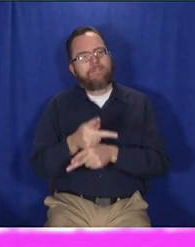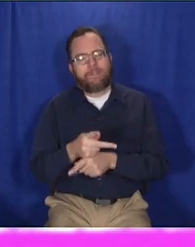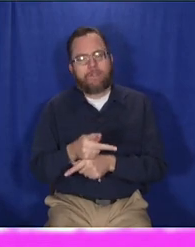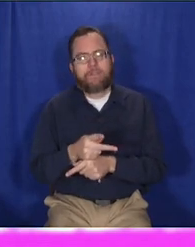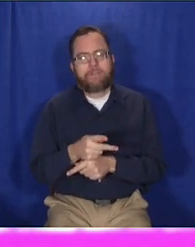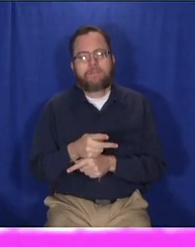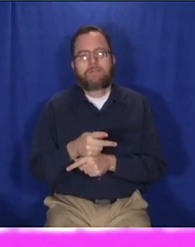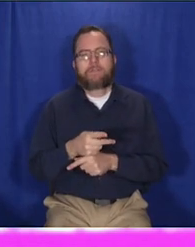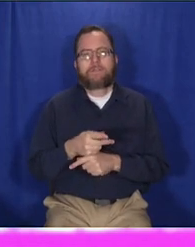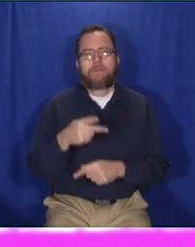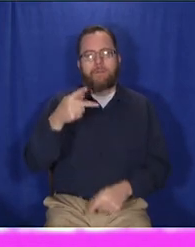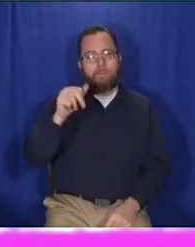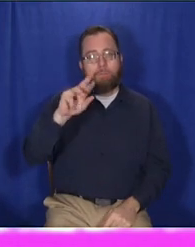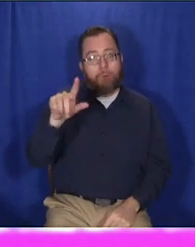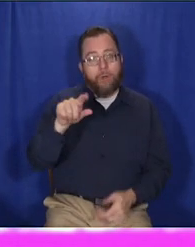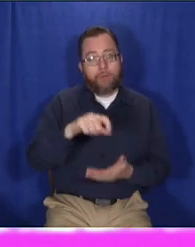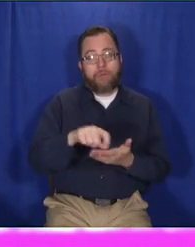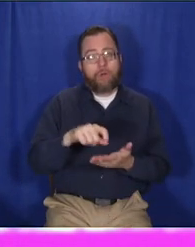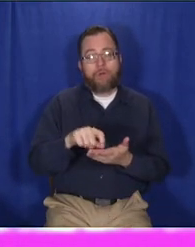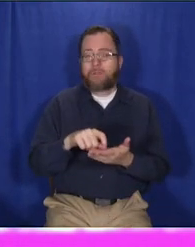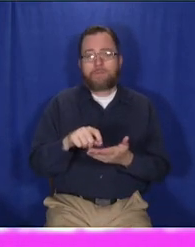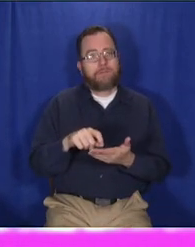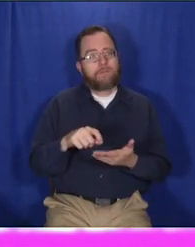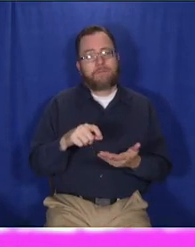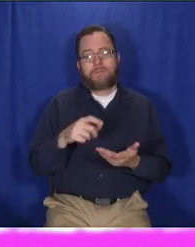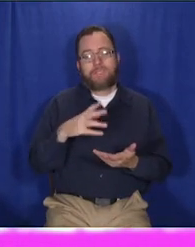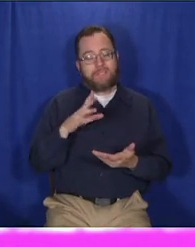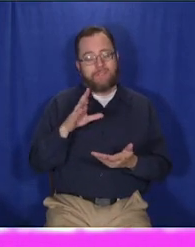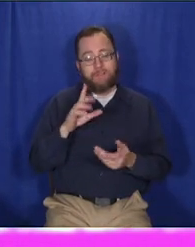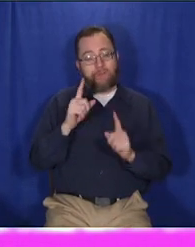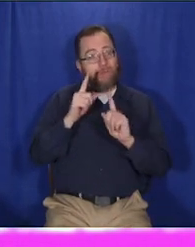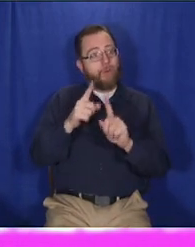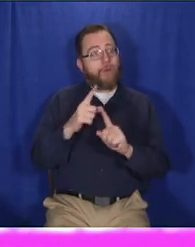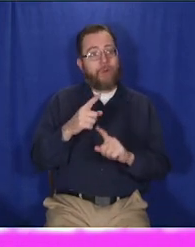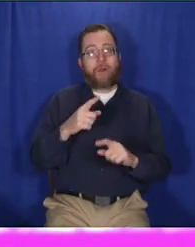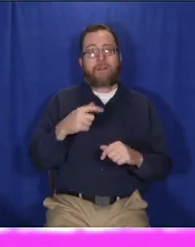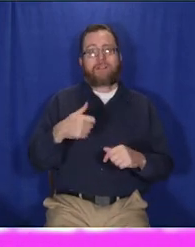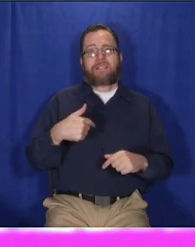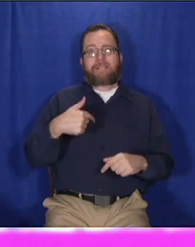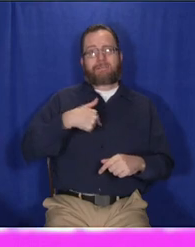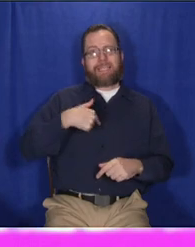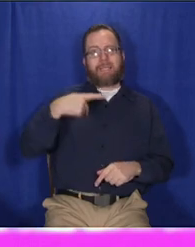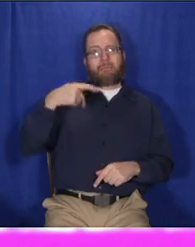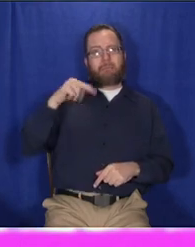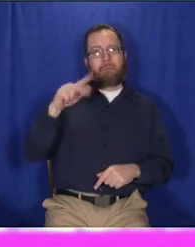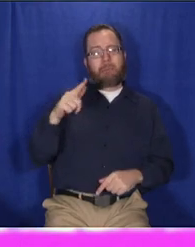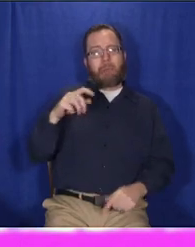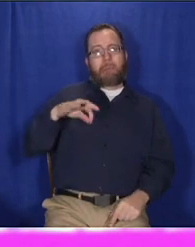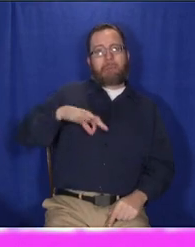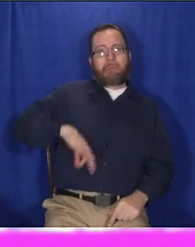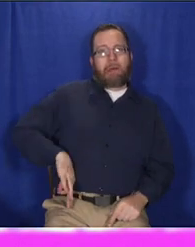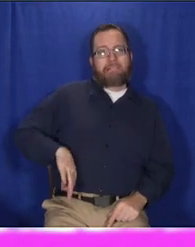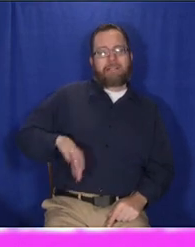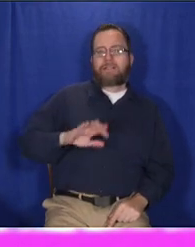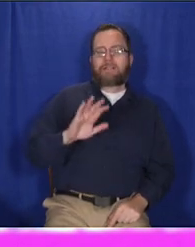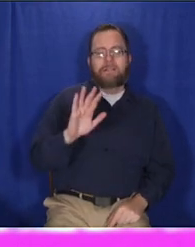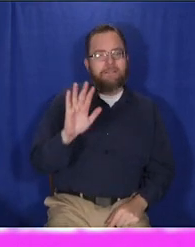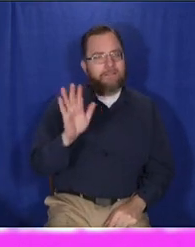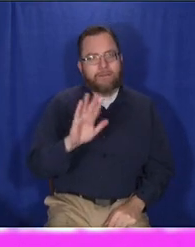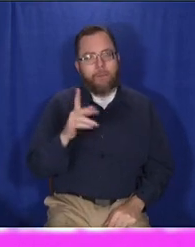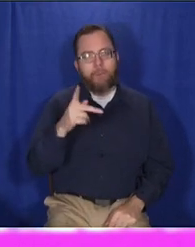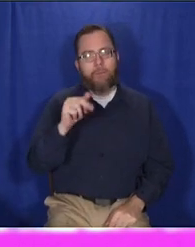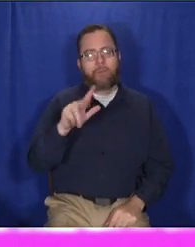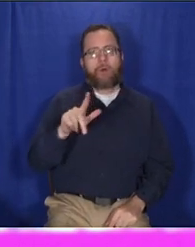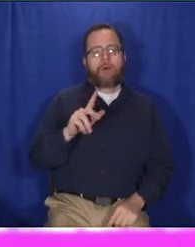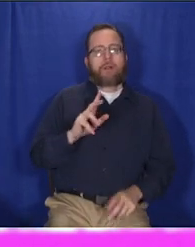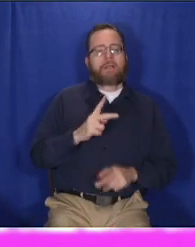and a platform for his own personal gain. This is not what Paul is doing. They